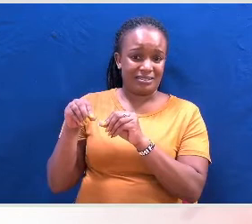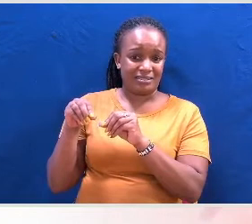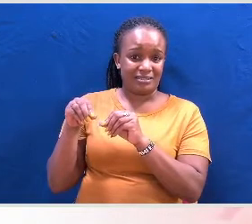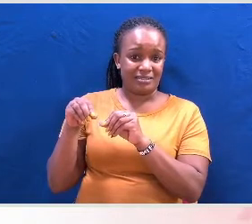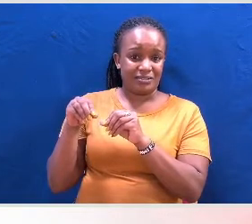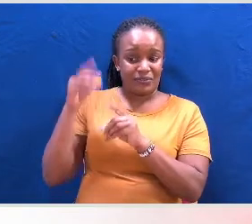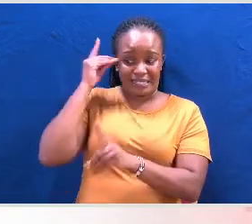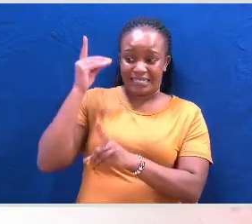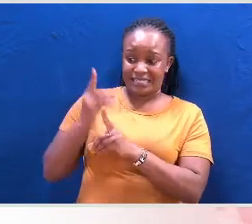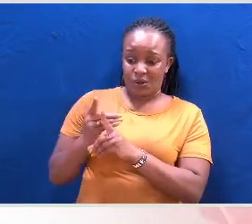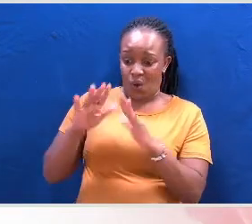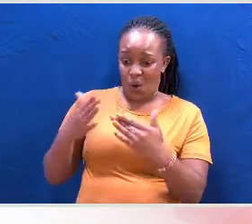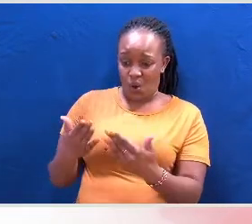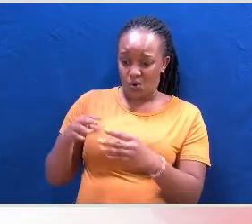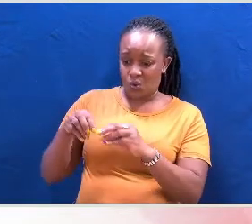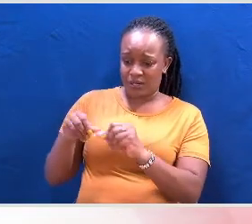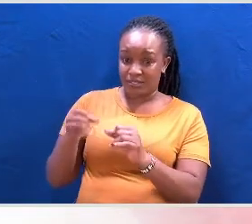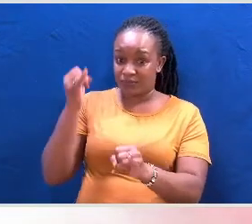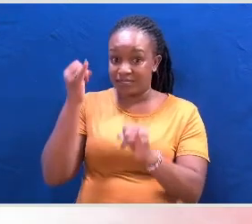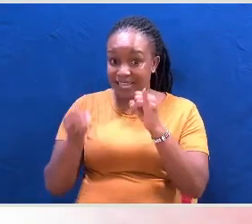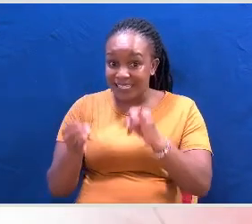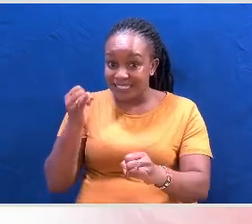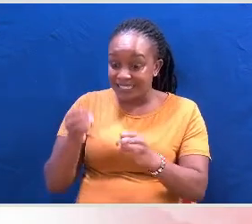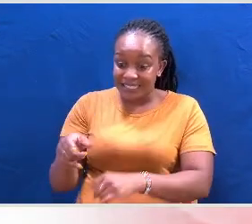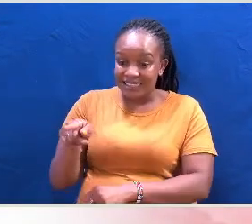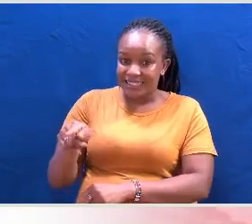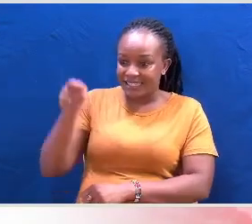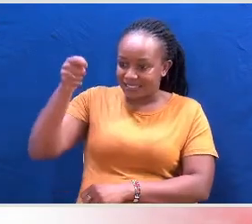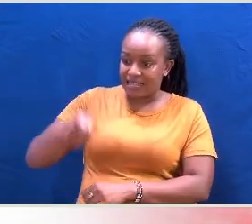or quality of justice such a judge would